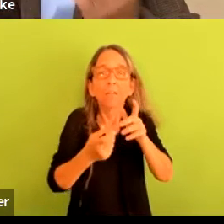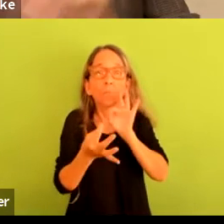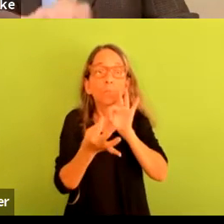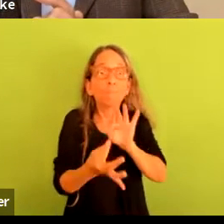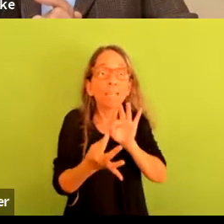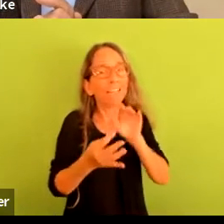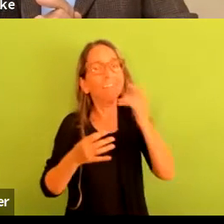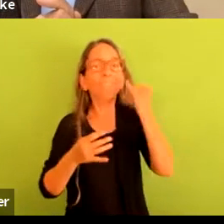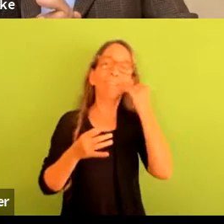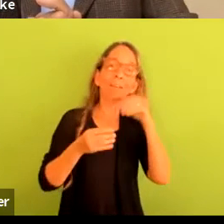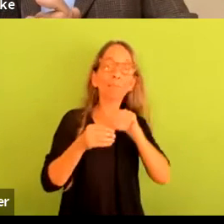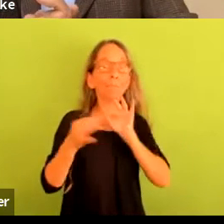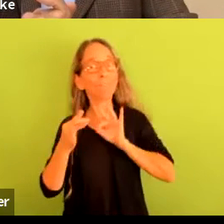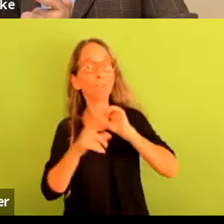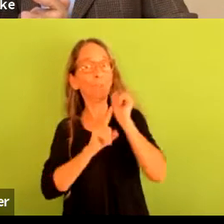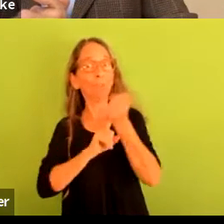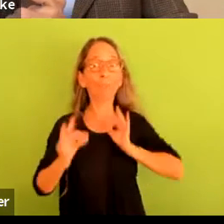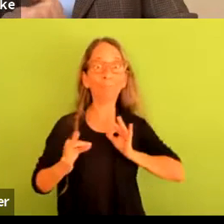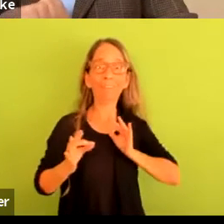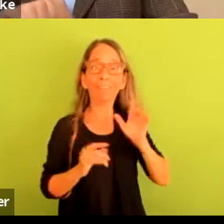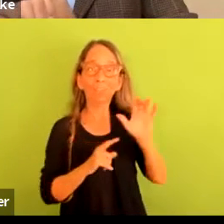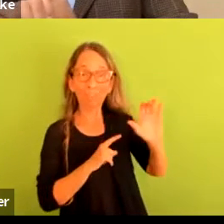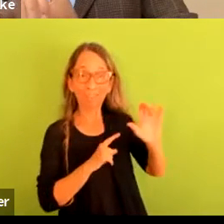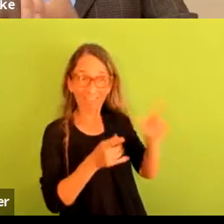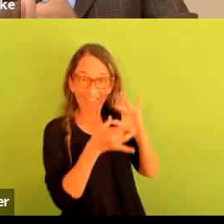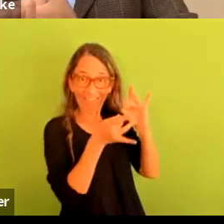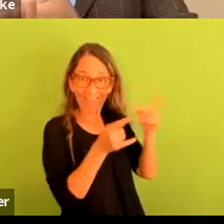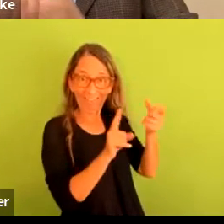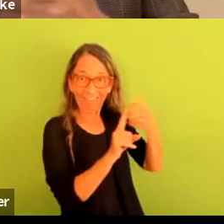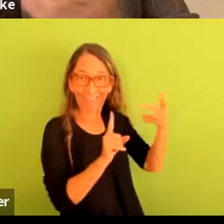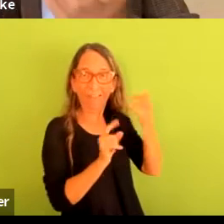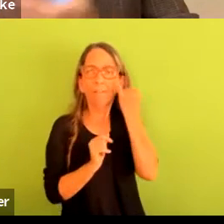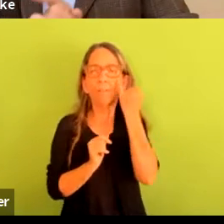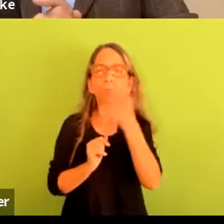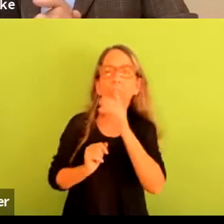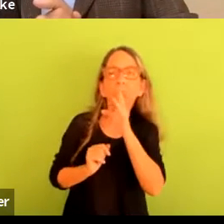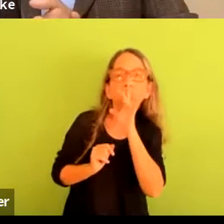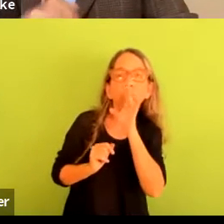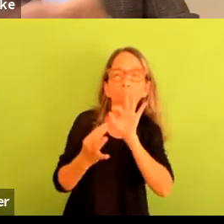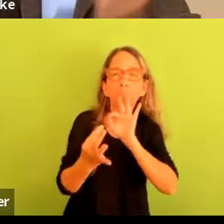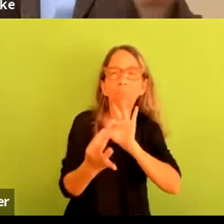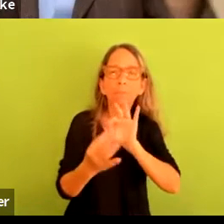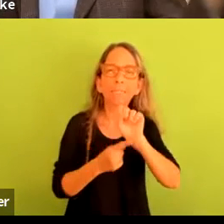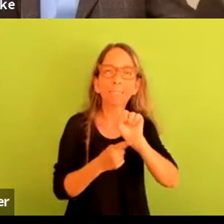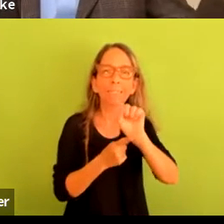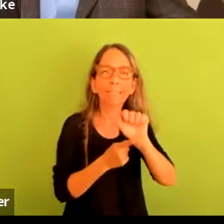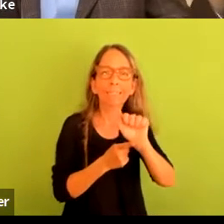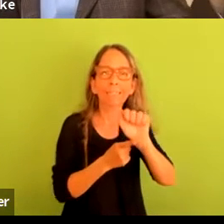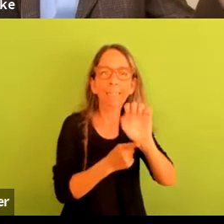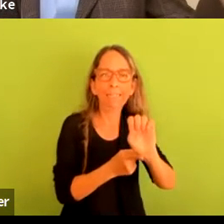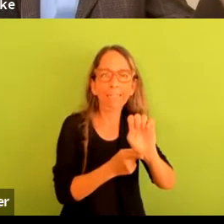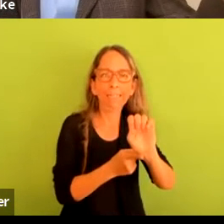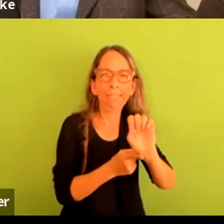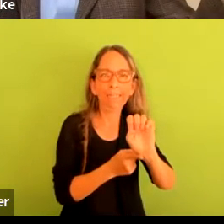To Christina's point, yeah, if you speak perfect SAE, I mean, look, I love it.